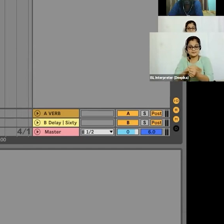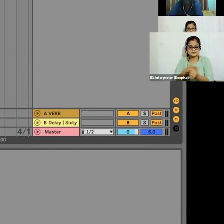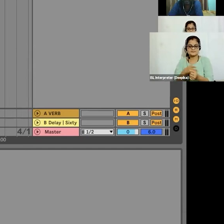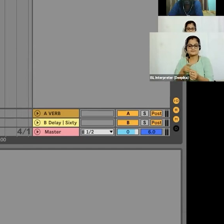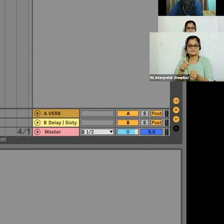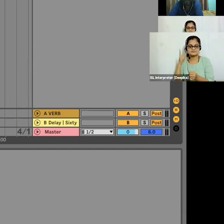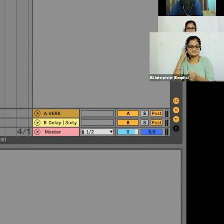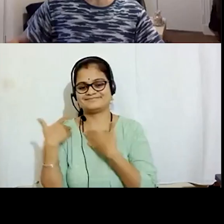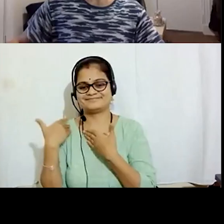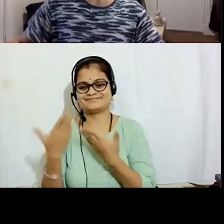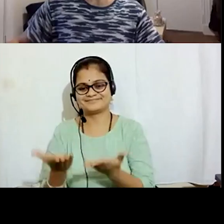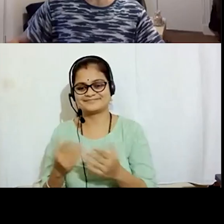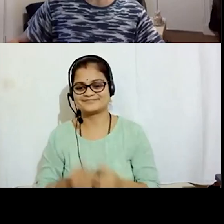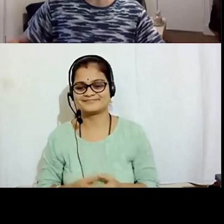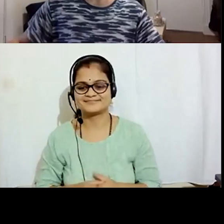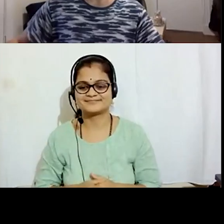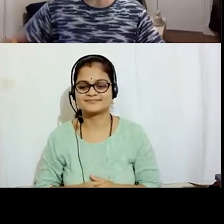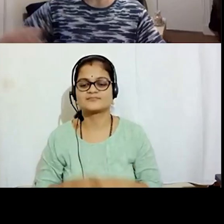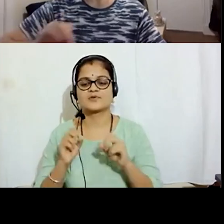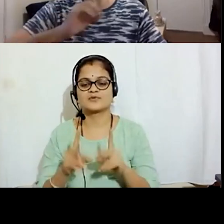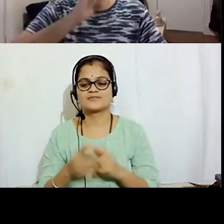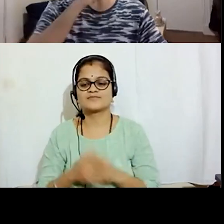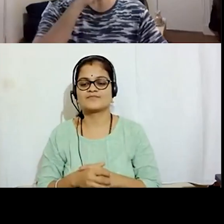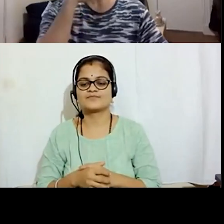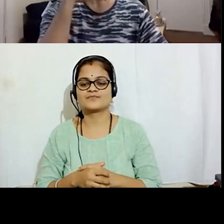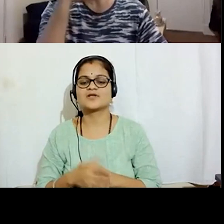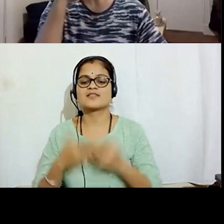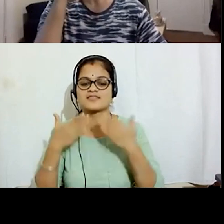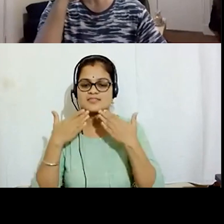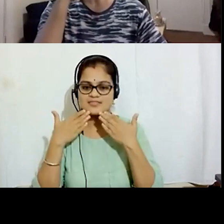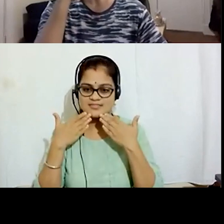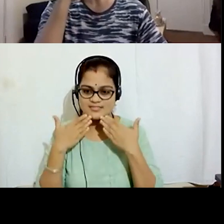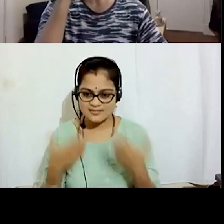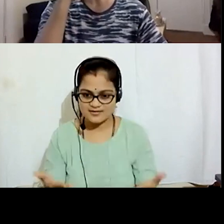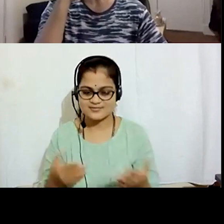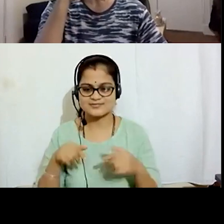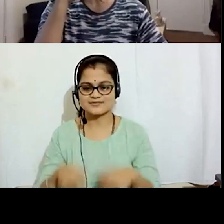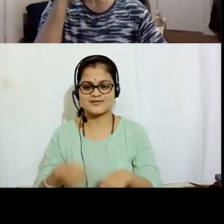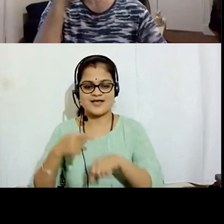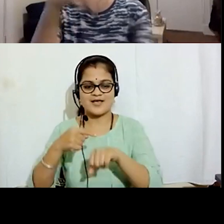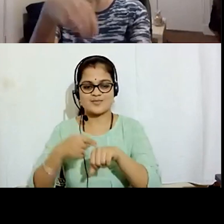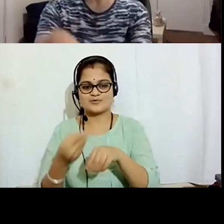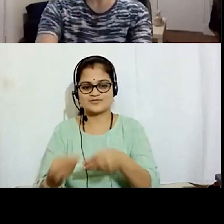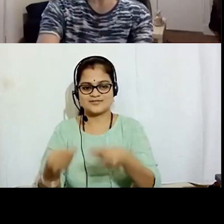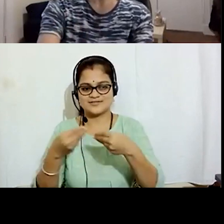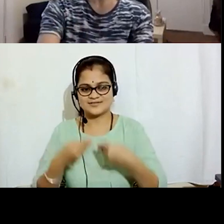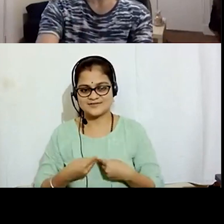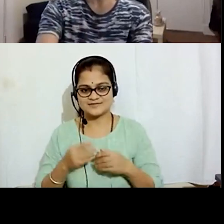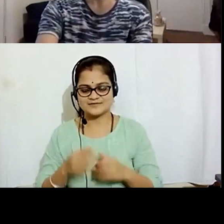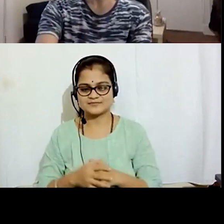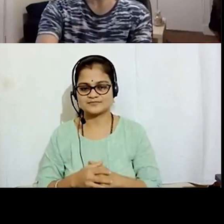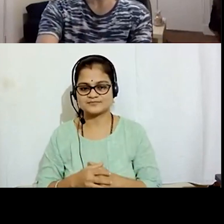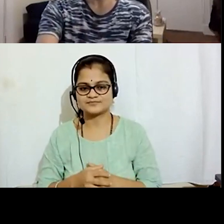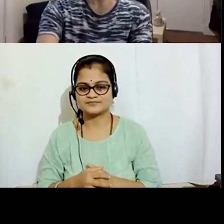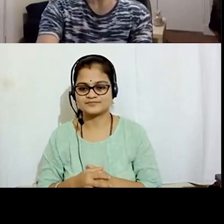noise. Okay. So first of all, thank you for giving me the opportunity to get this